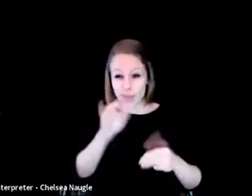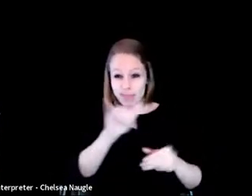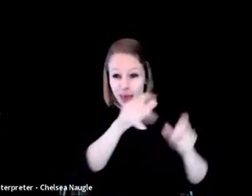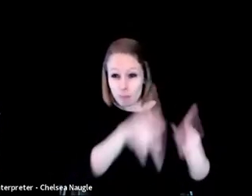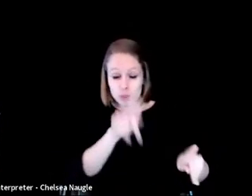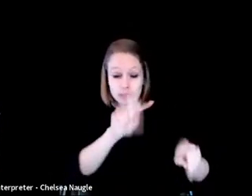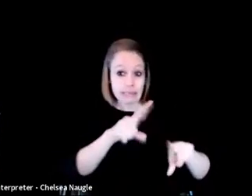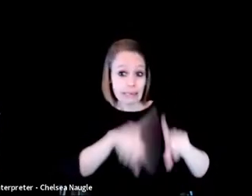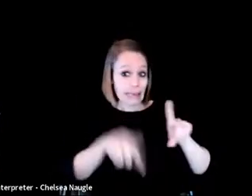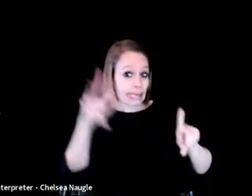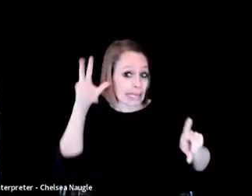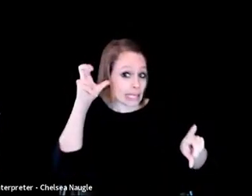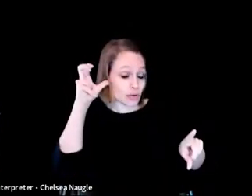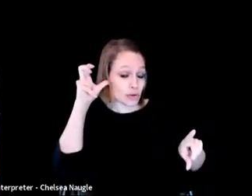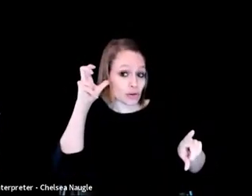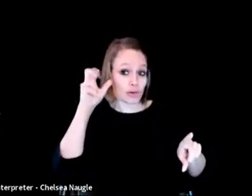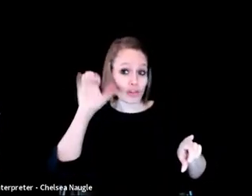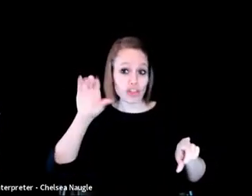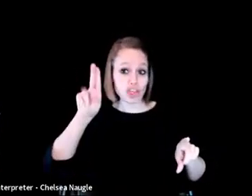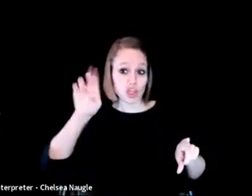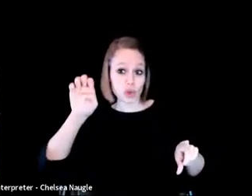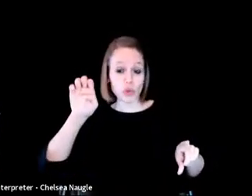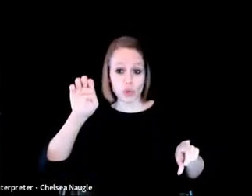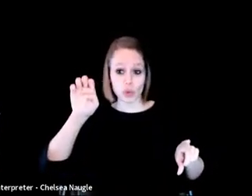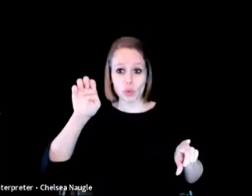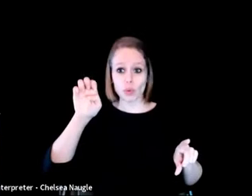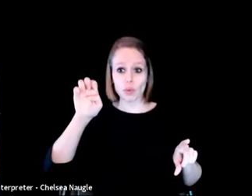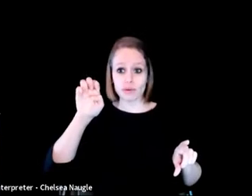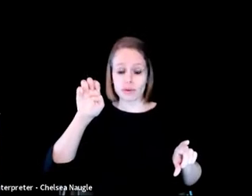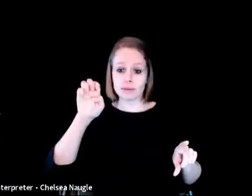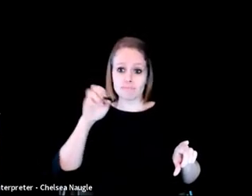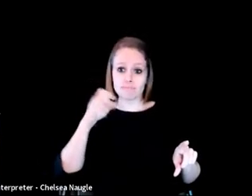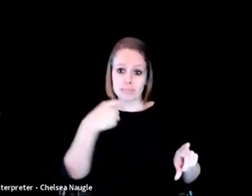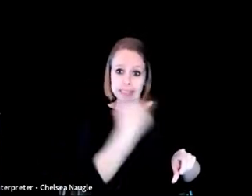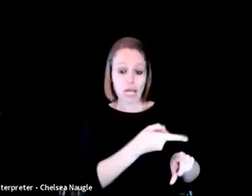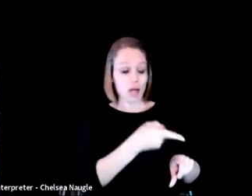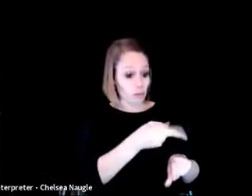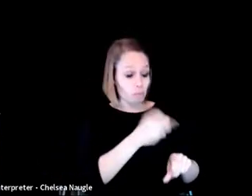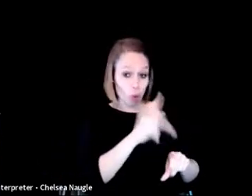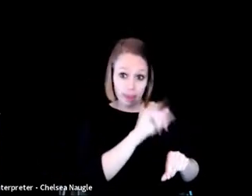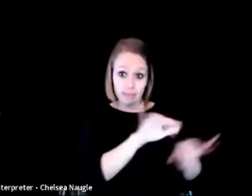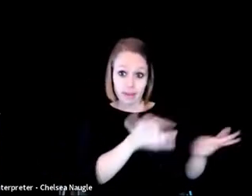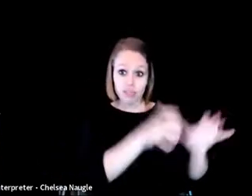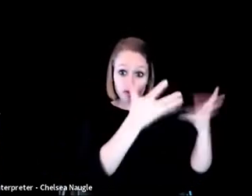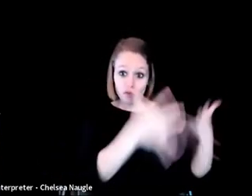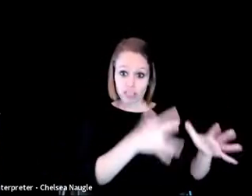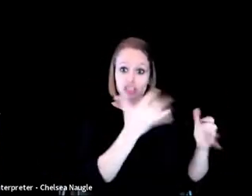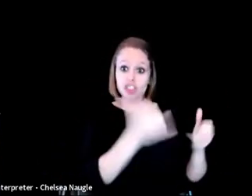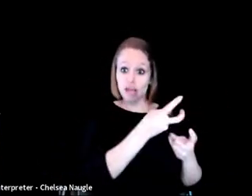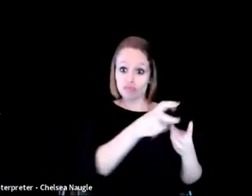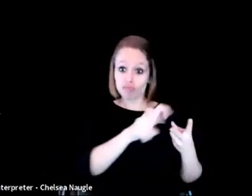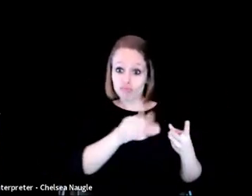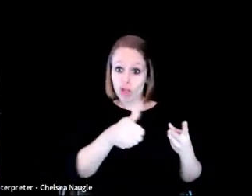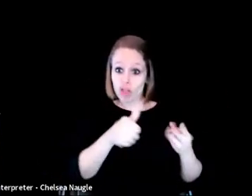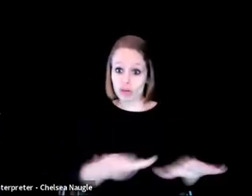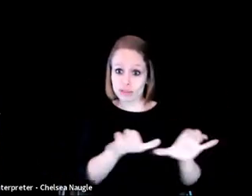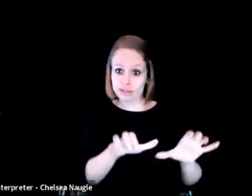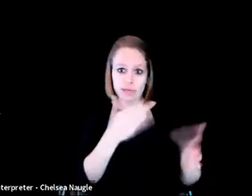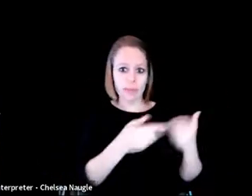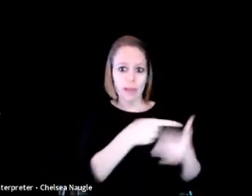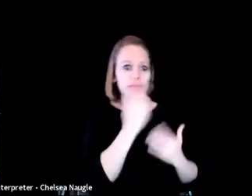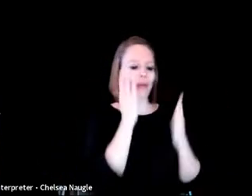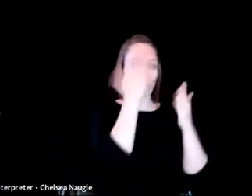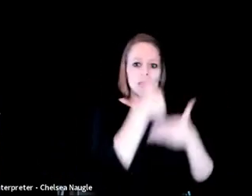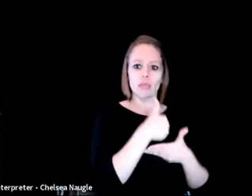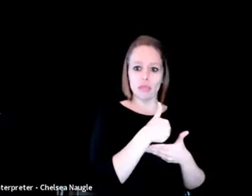auditory cue that's supposed to help the child know that this activity is over and now we move to the next, things like that. So those are my concerns about